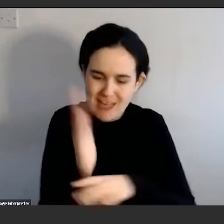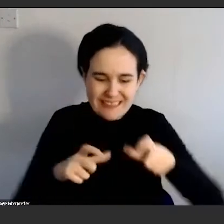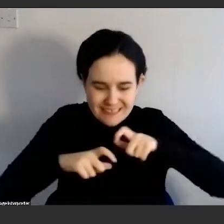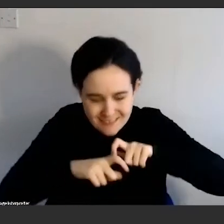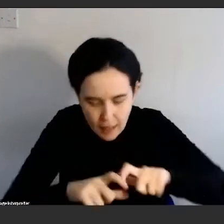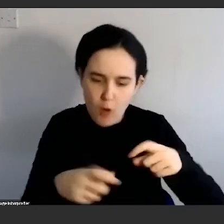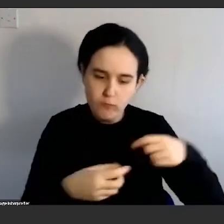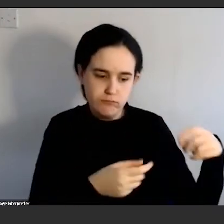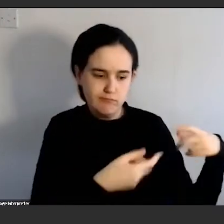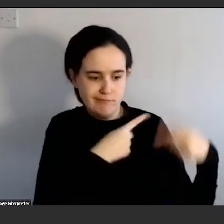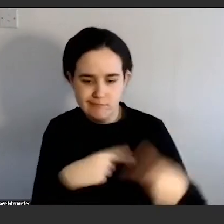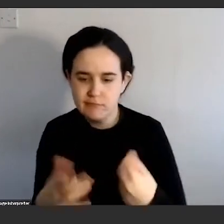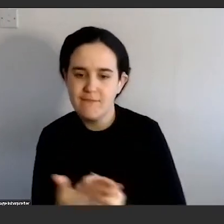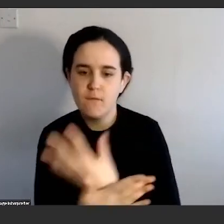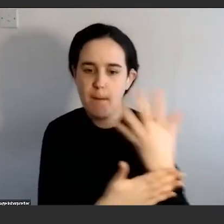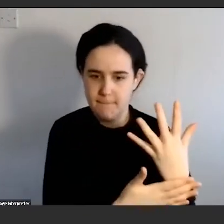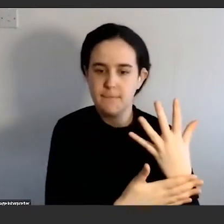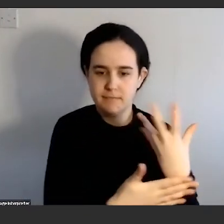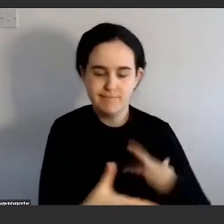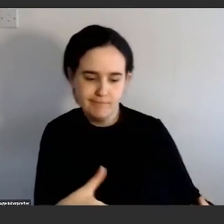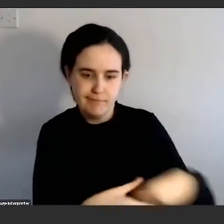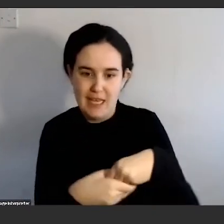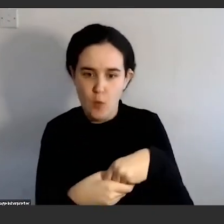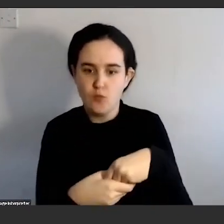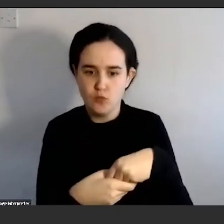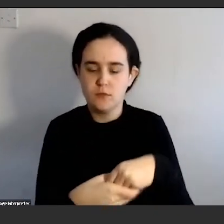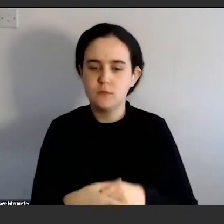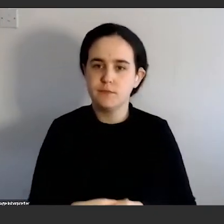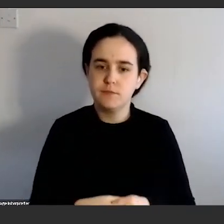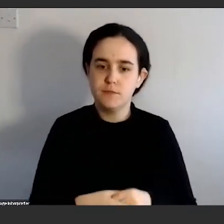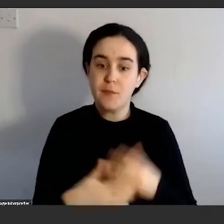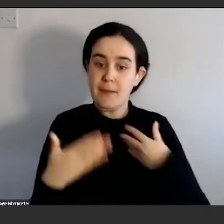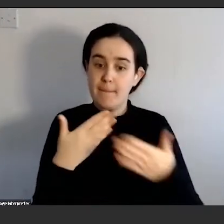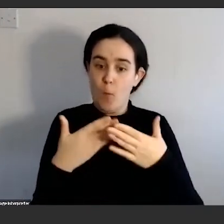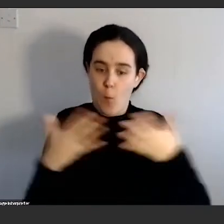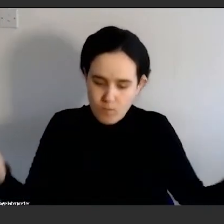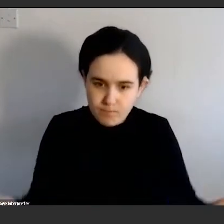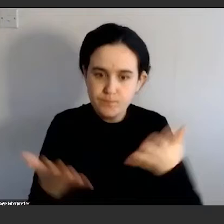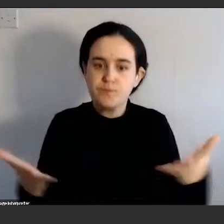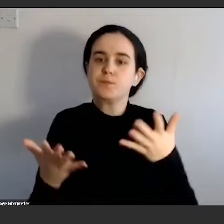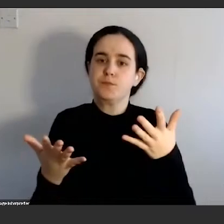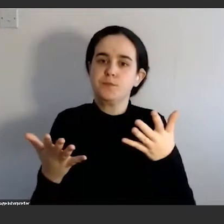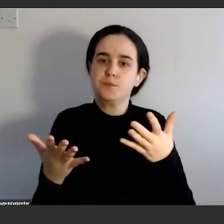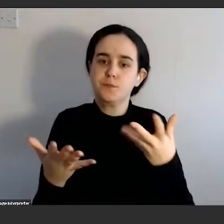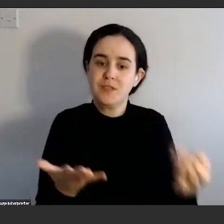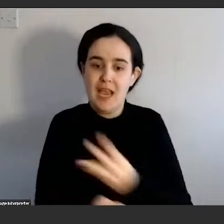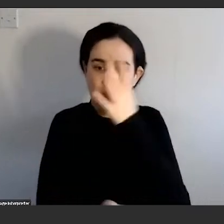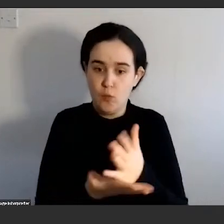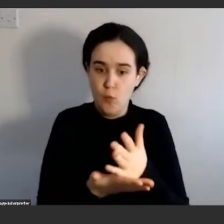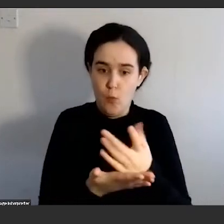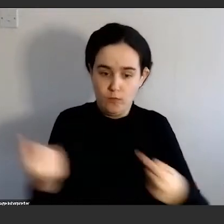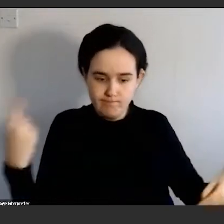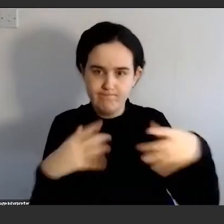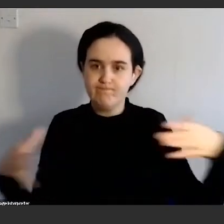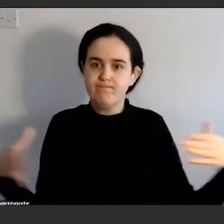and collaboration with OPDs. 2022 is a timely juncture